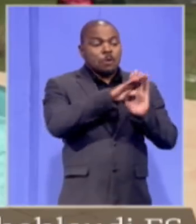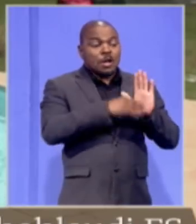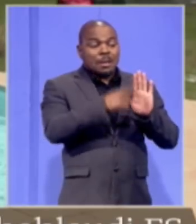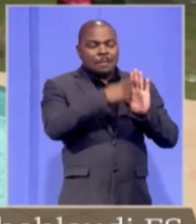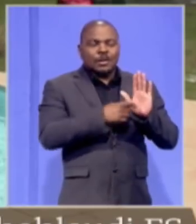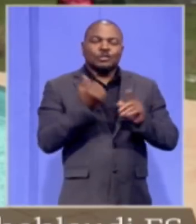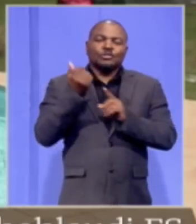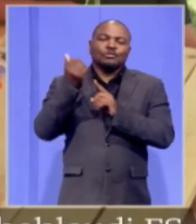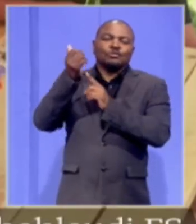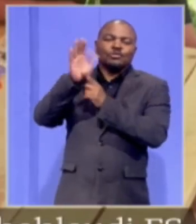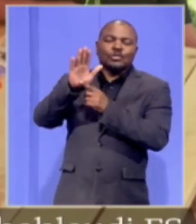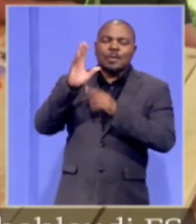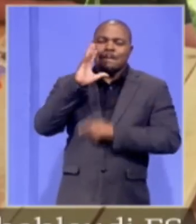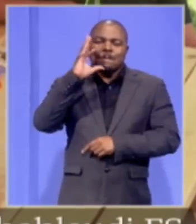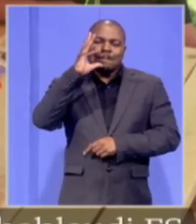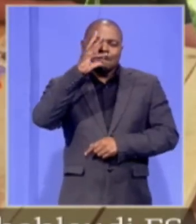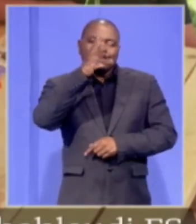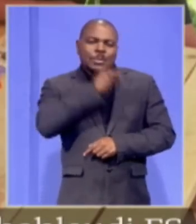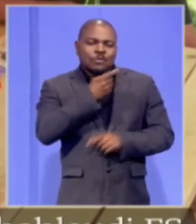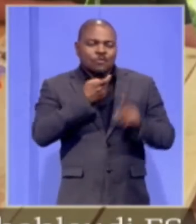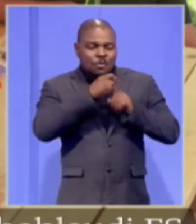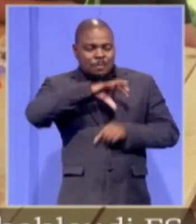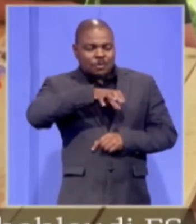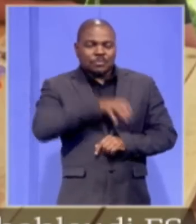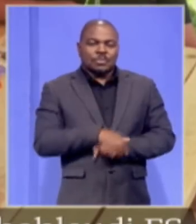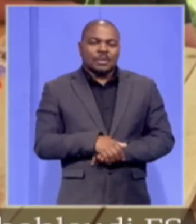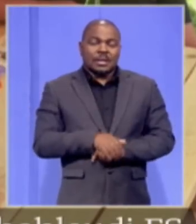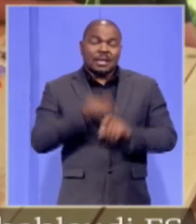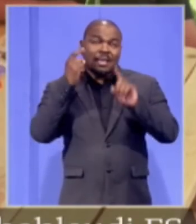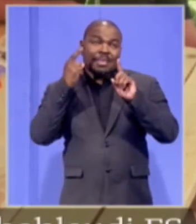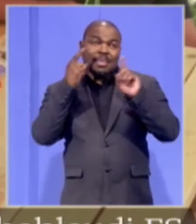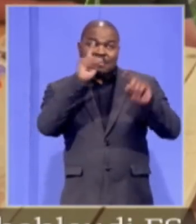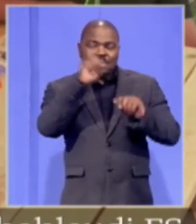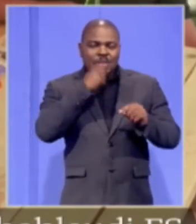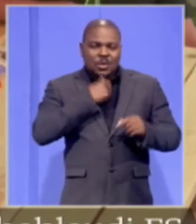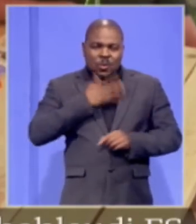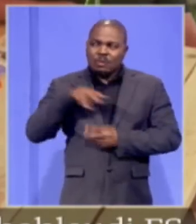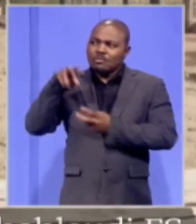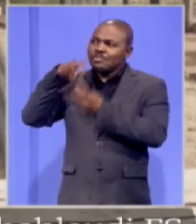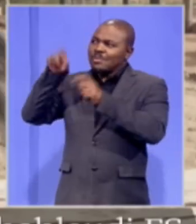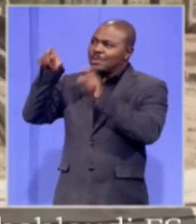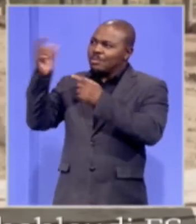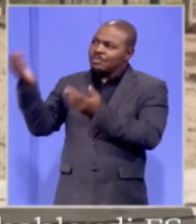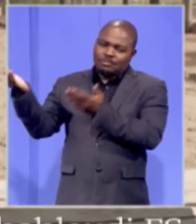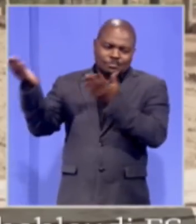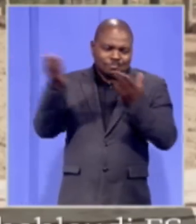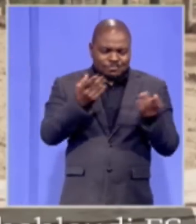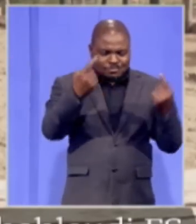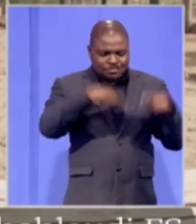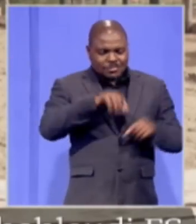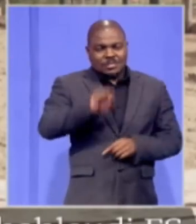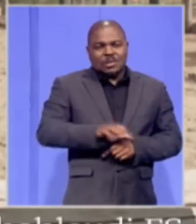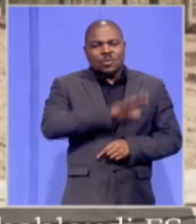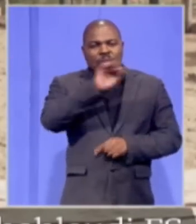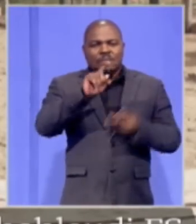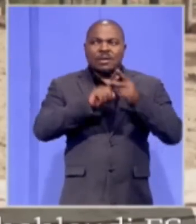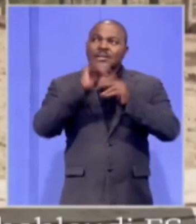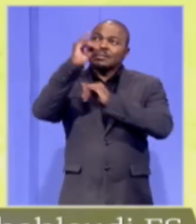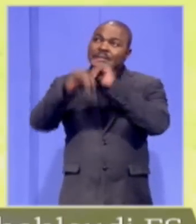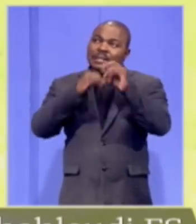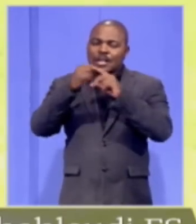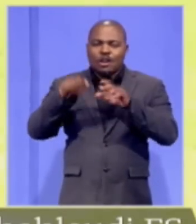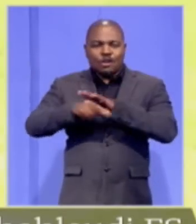pepesa botle bo ipatileng profenseng. Sepheo ke ho hohela bahahlaudi lapeng mmoho le matjhabeng. There